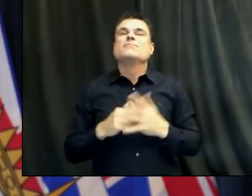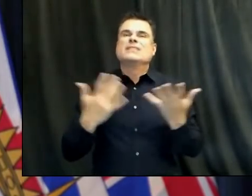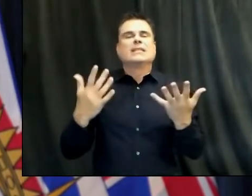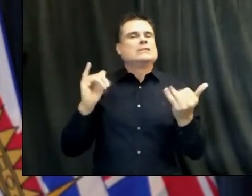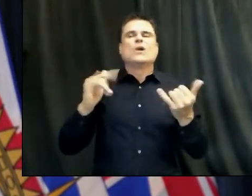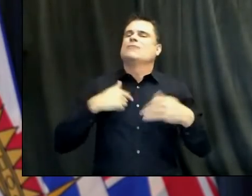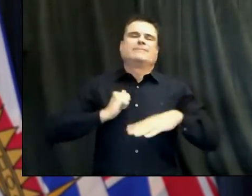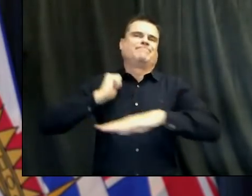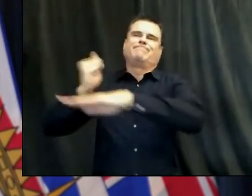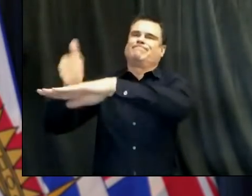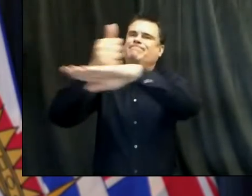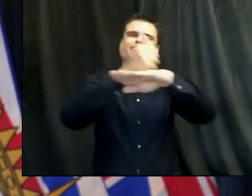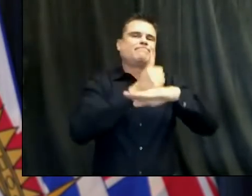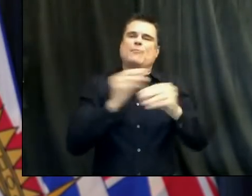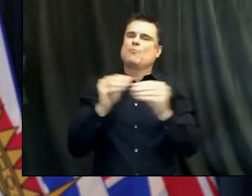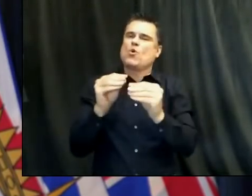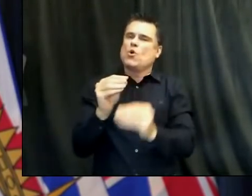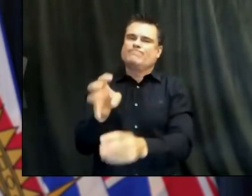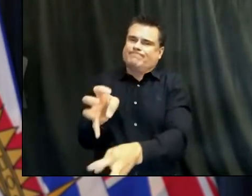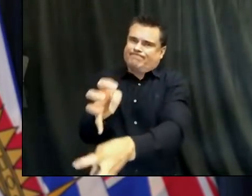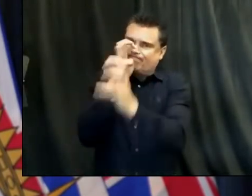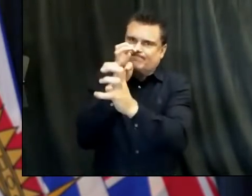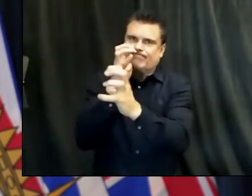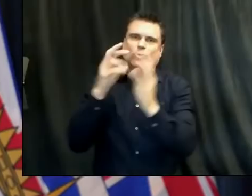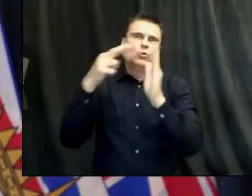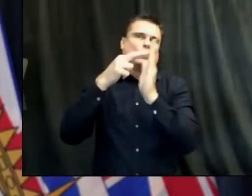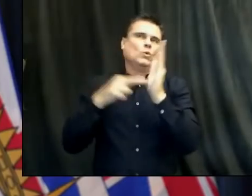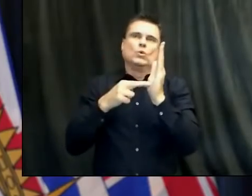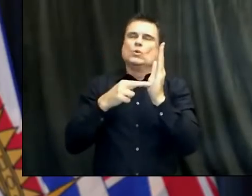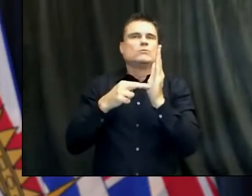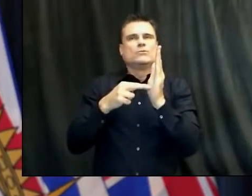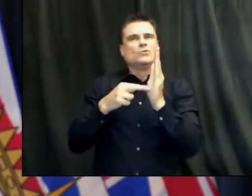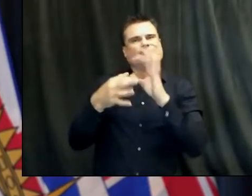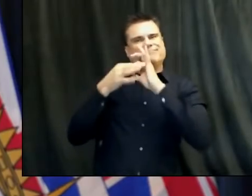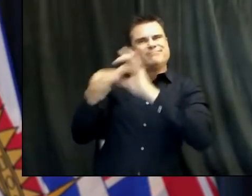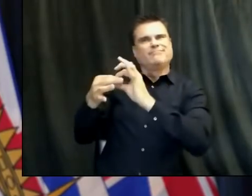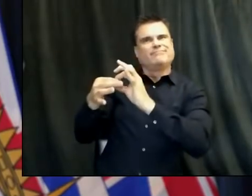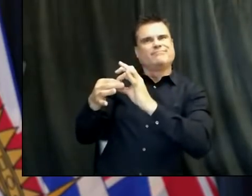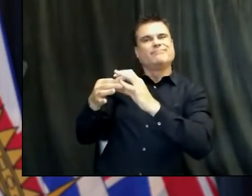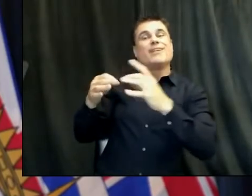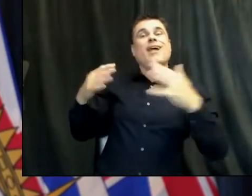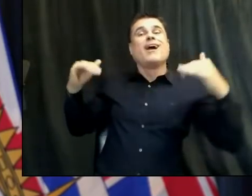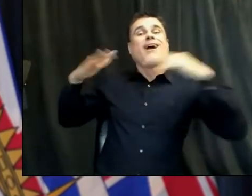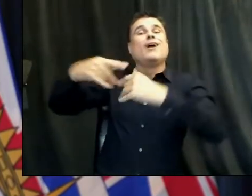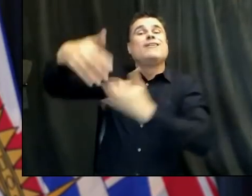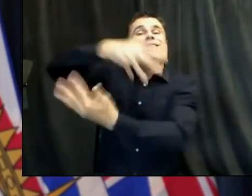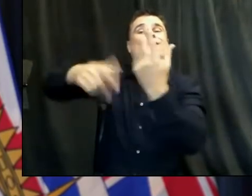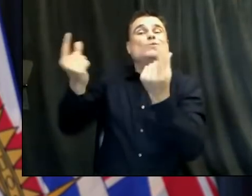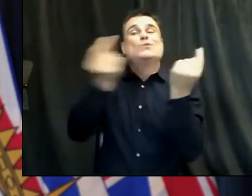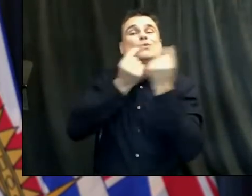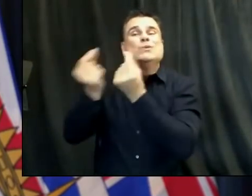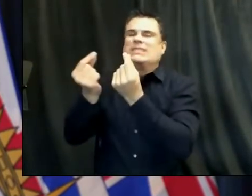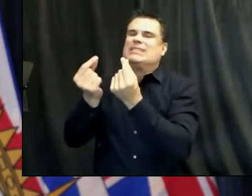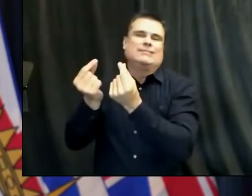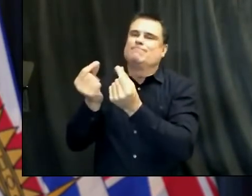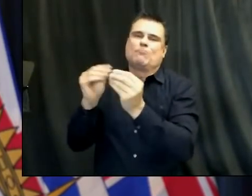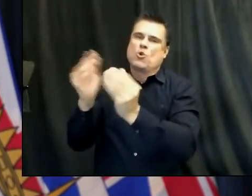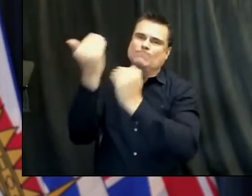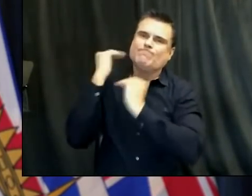restrictions now on those social gatherings, on those places, those events that were safe even a few weeks